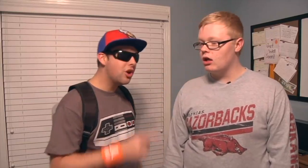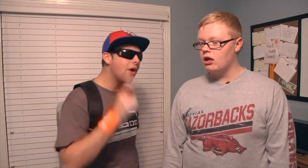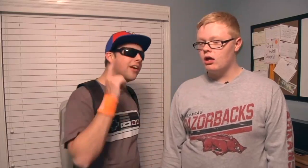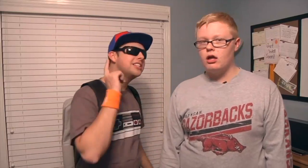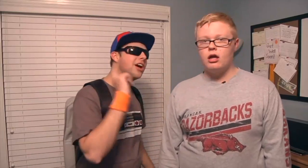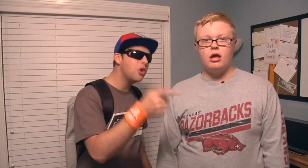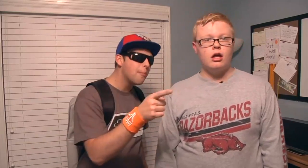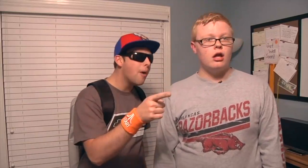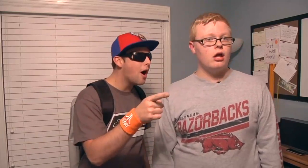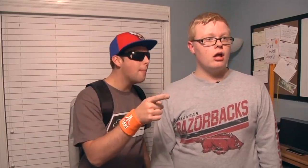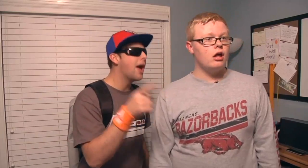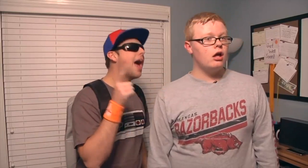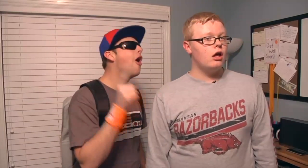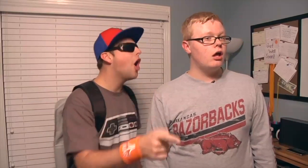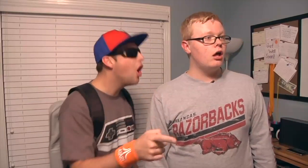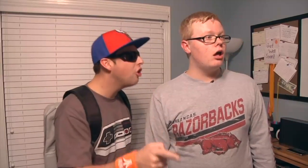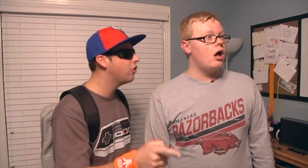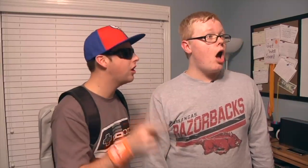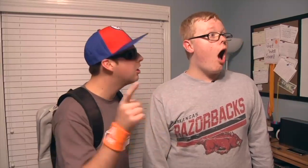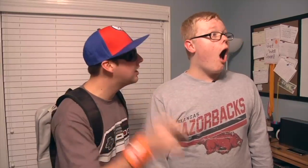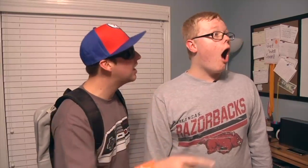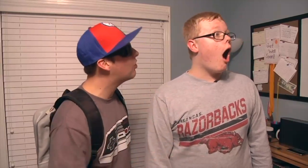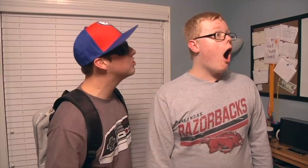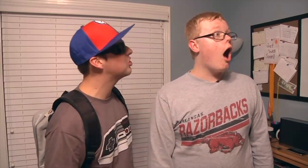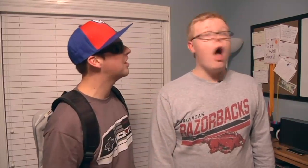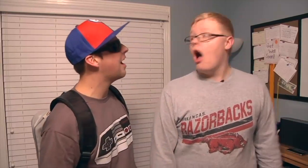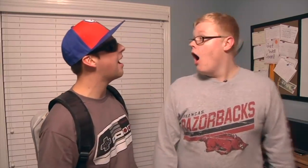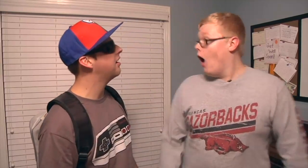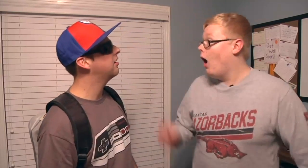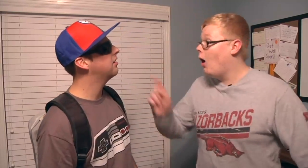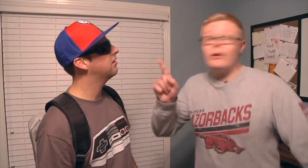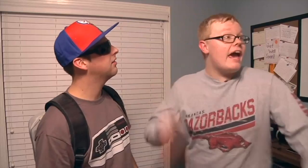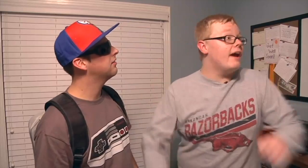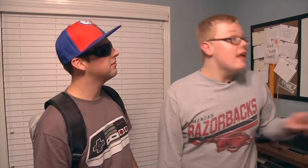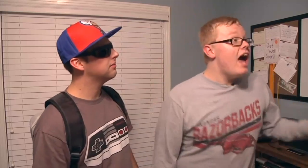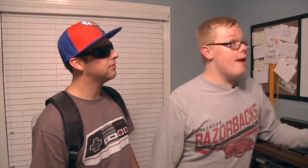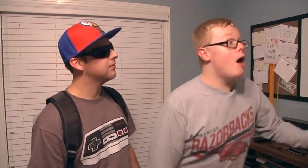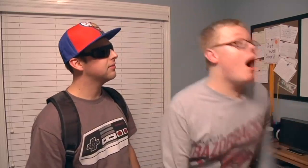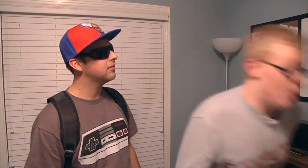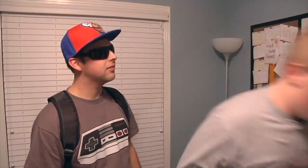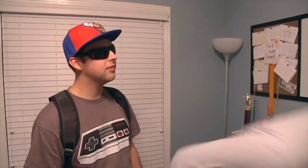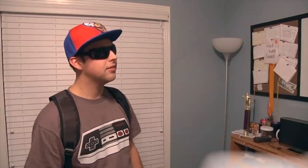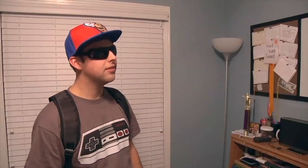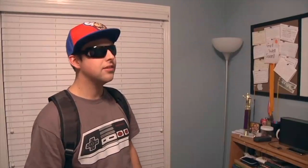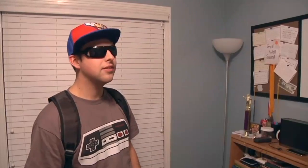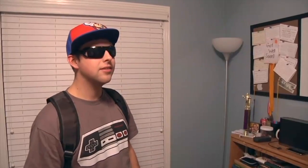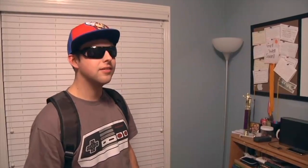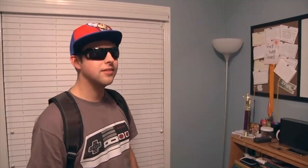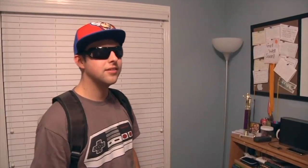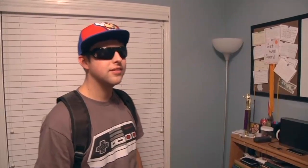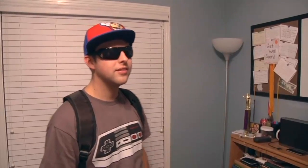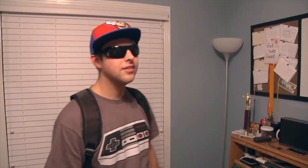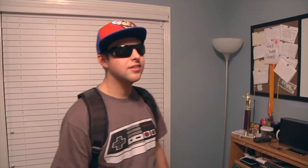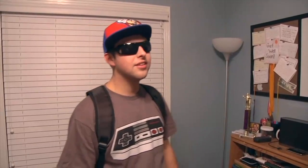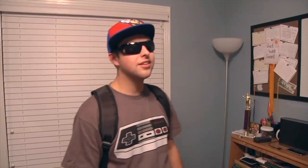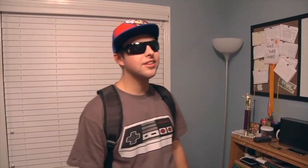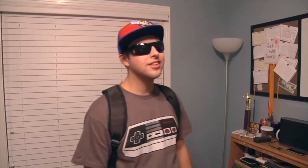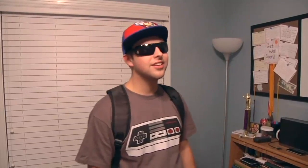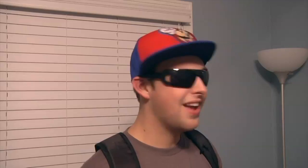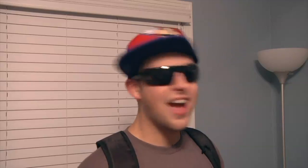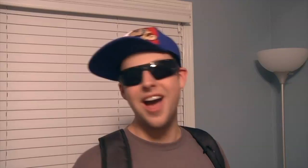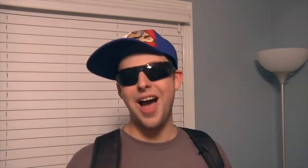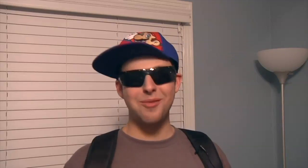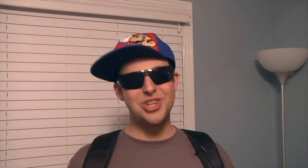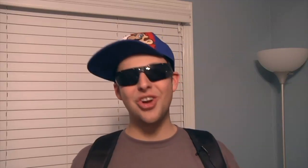want you to go in there and tell your mom how hungry you are to get closer to God. Okay. Hey, Mom, wait up. I want to go to